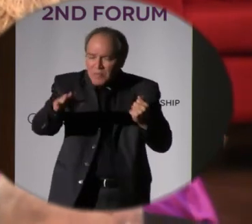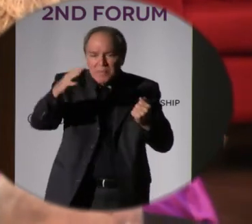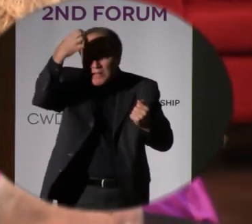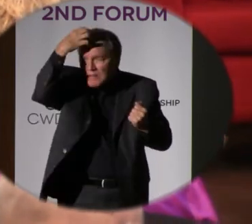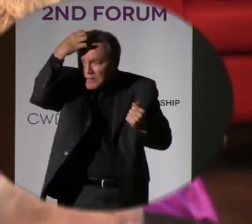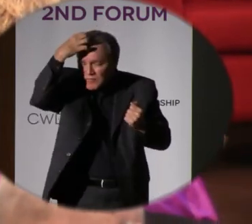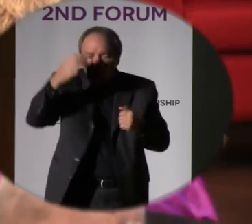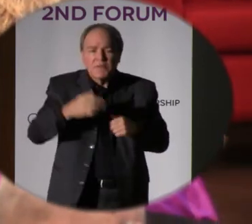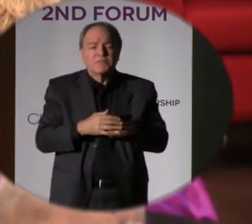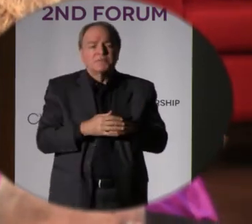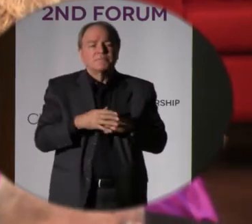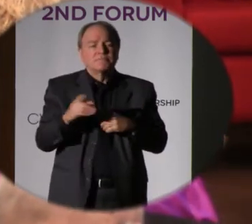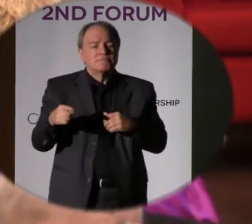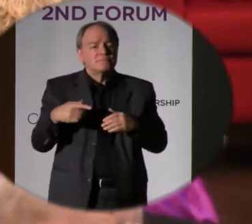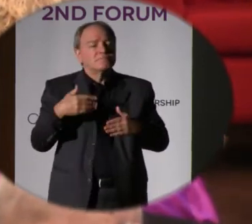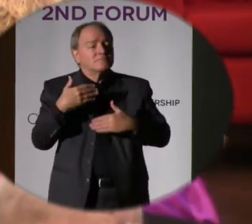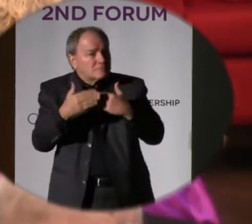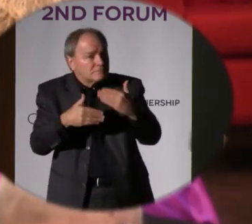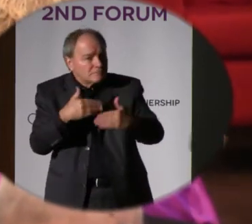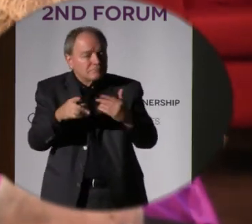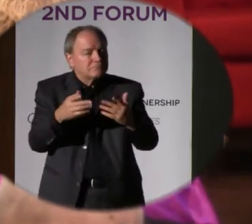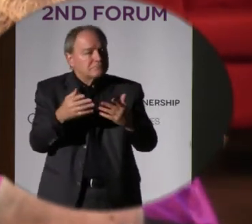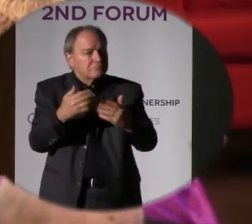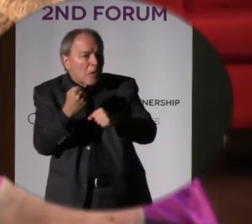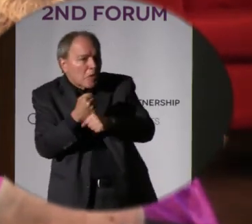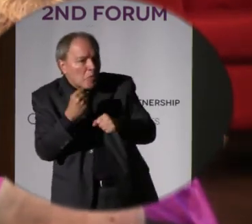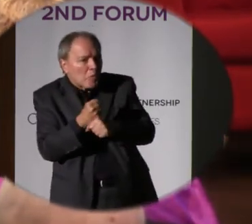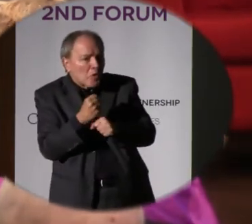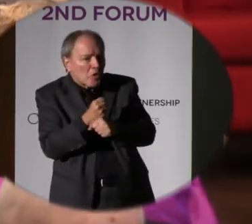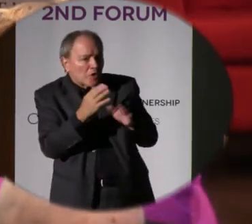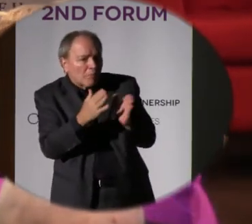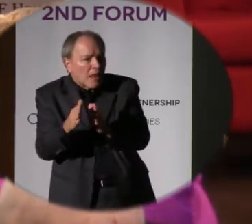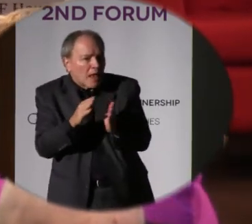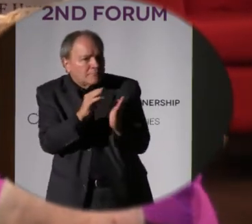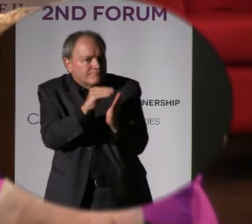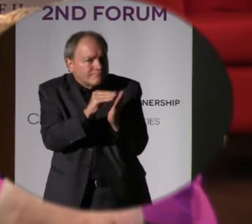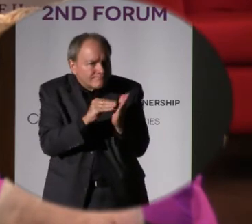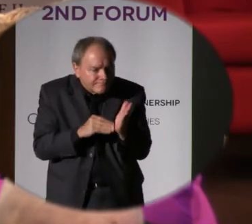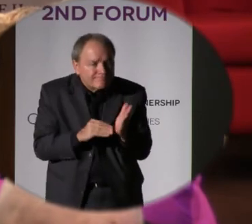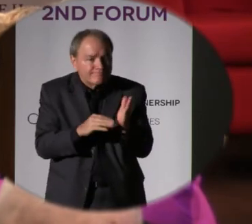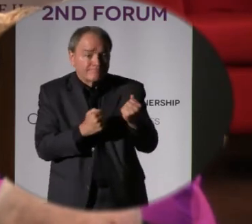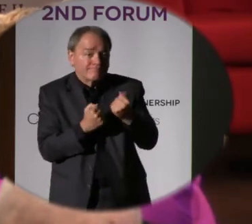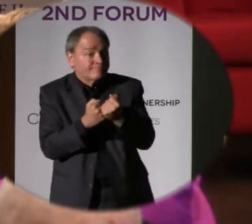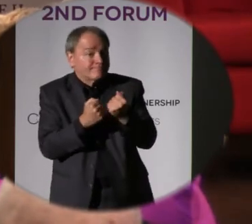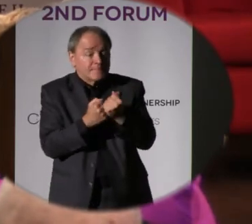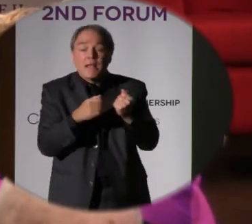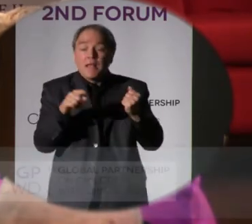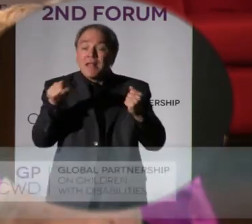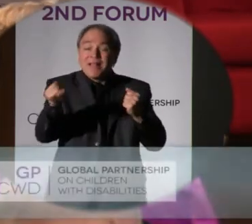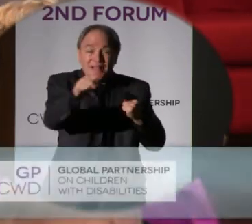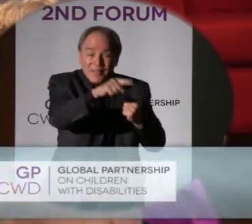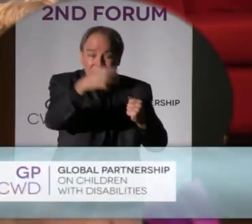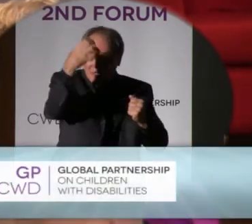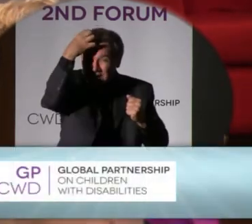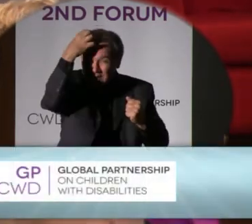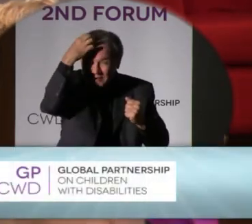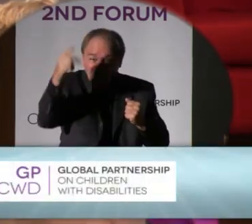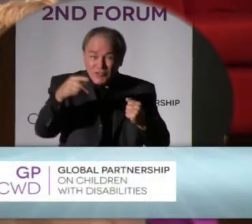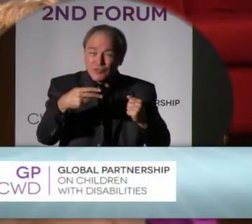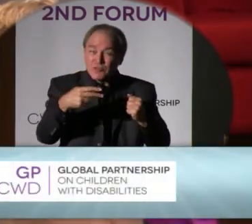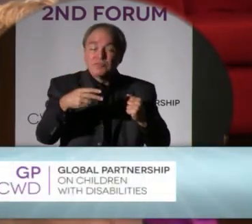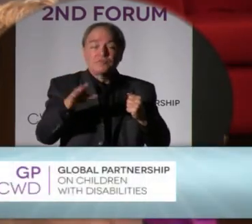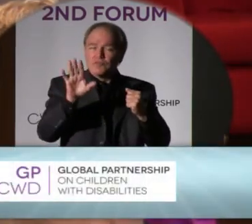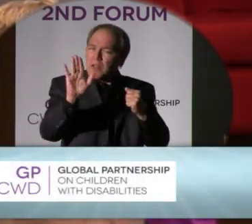a work plan that is to serve governments and to support them to develop their own policies and practices